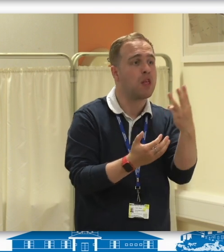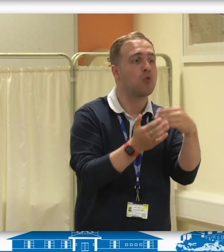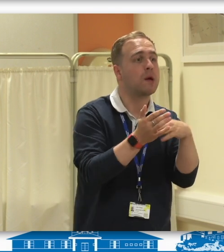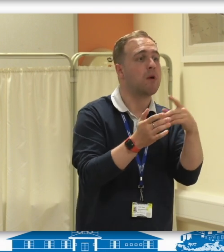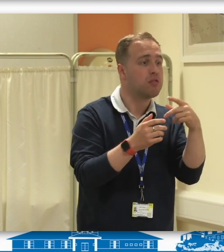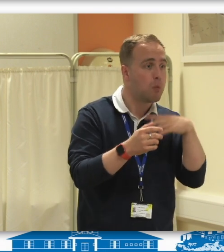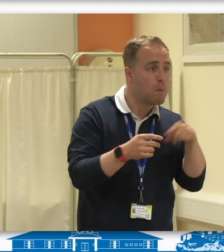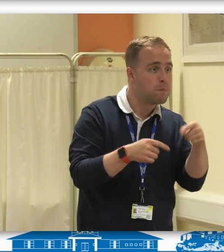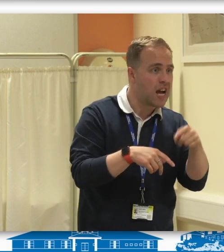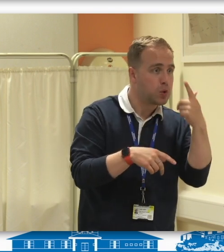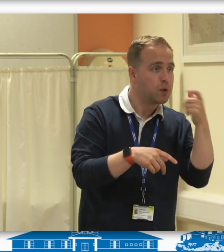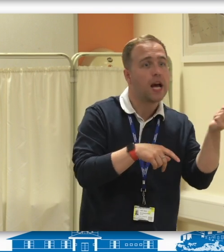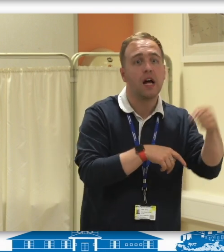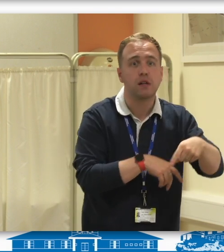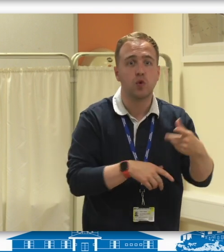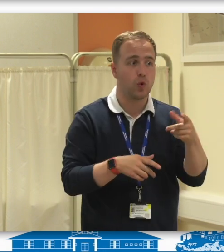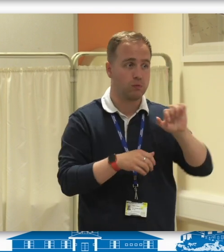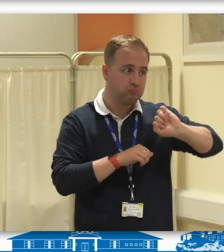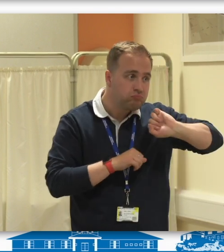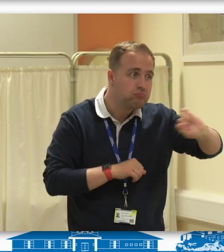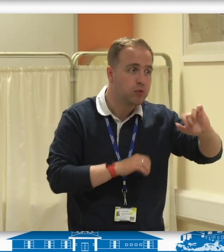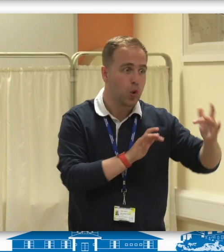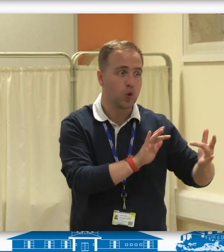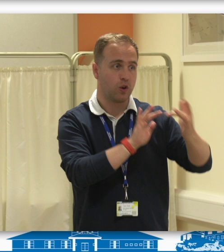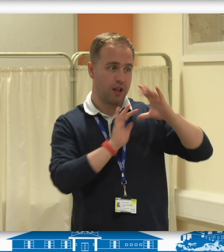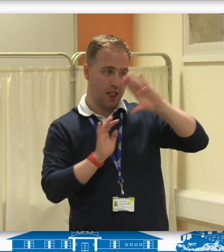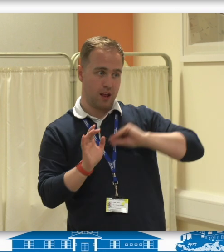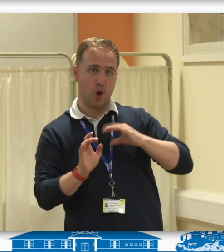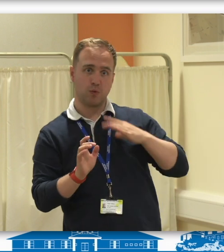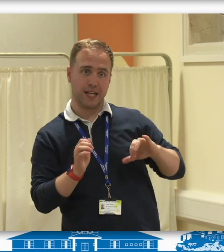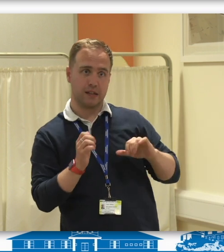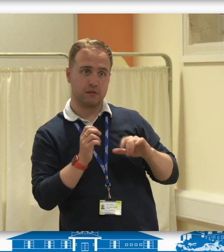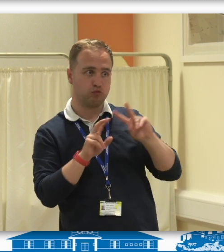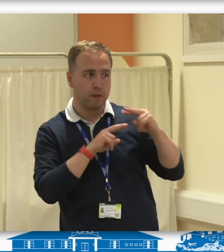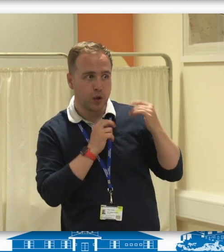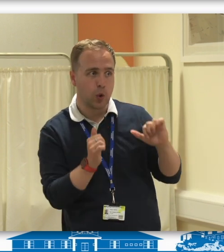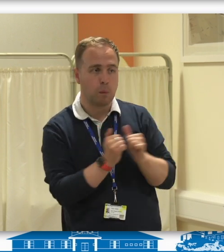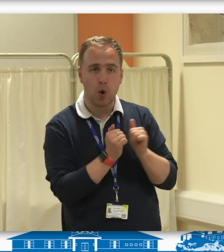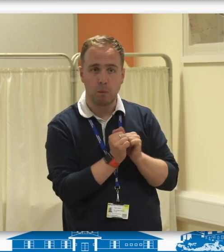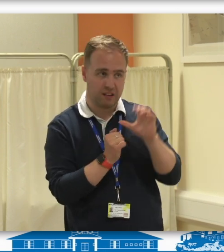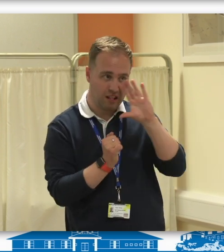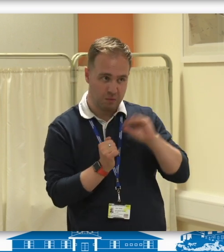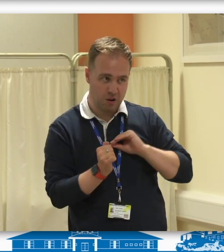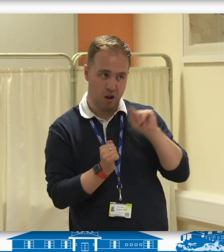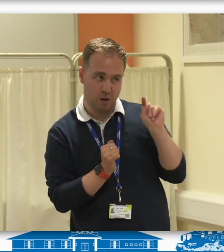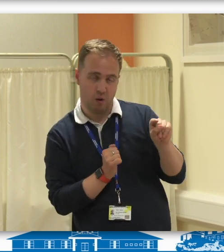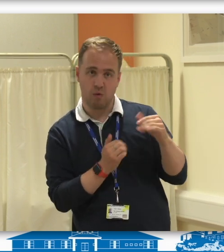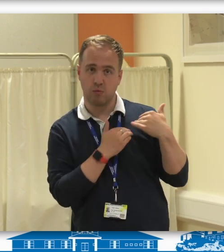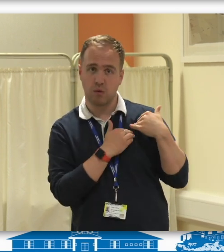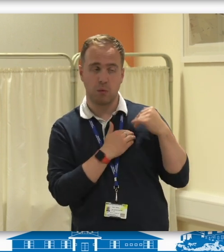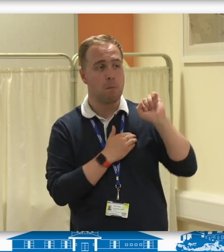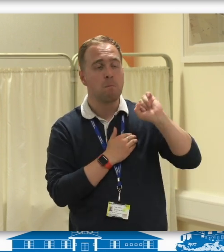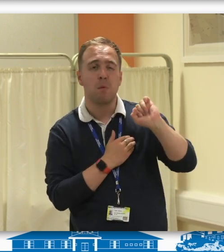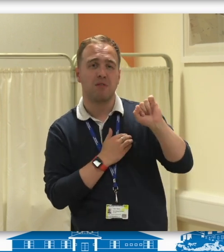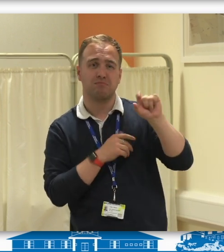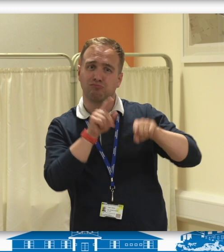6 months, and then they can have that onus on them then to contact the service should they need a review. But it really is dependent on the